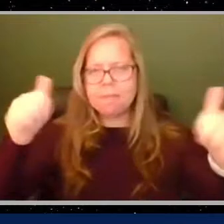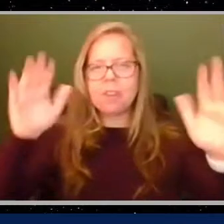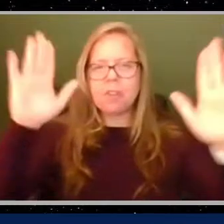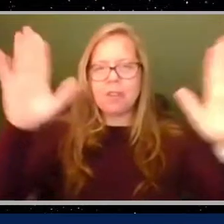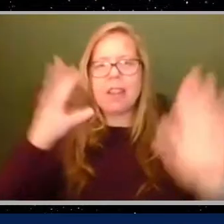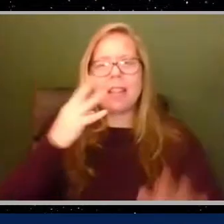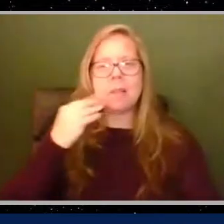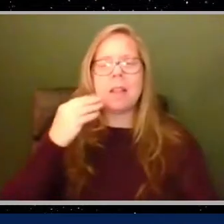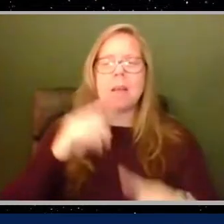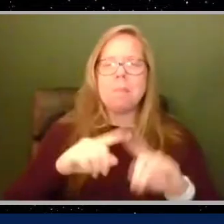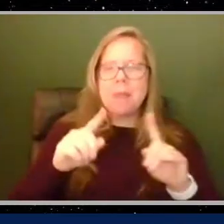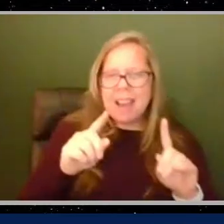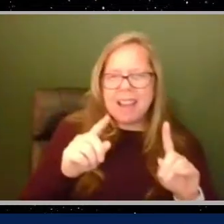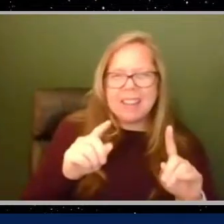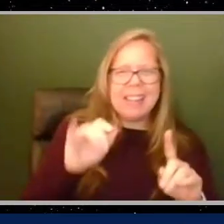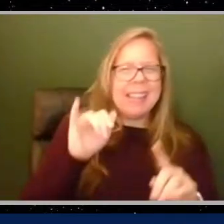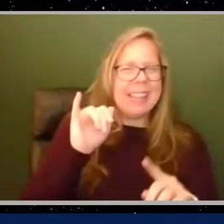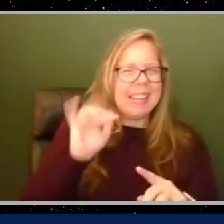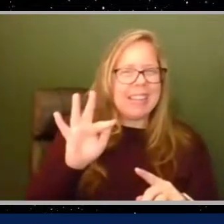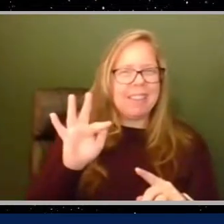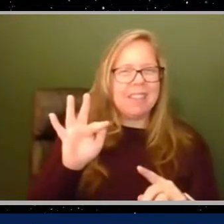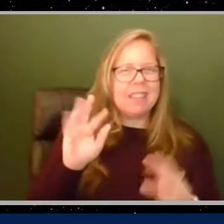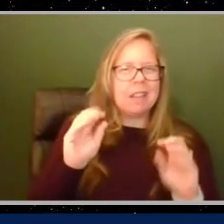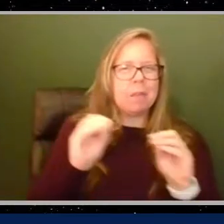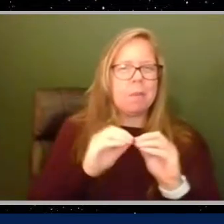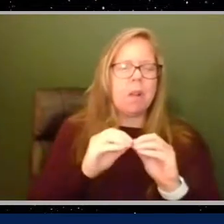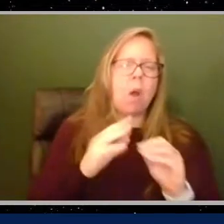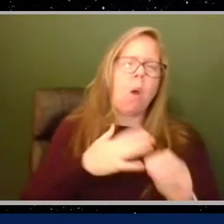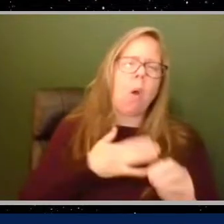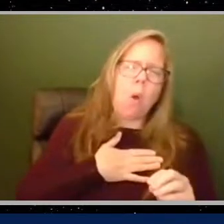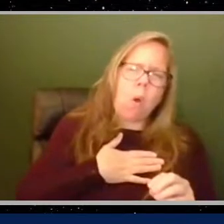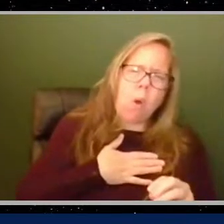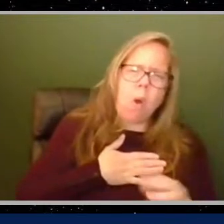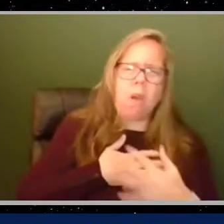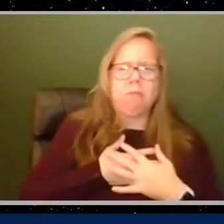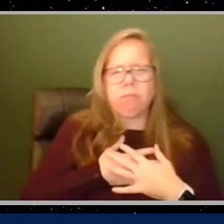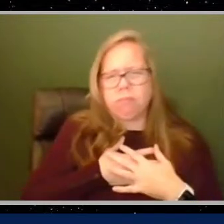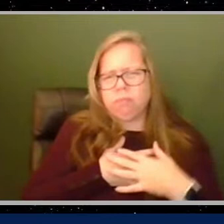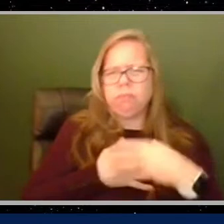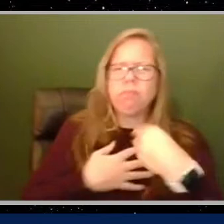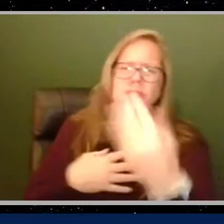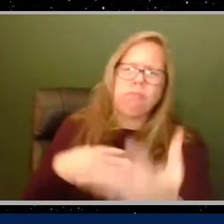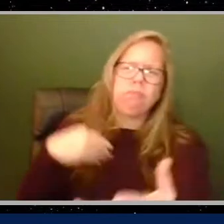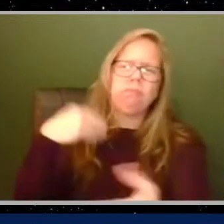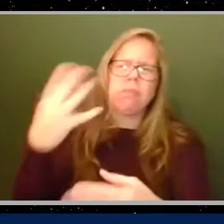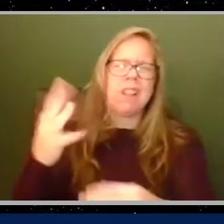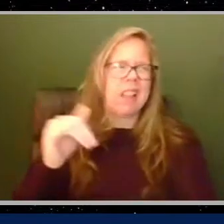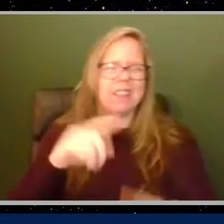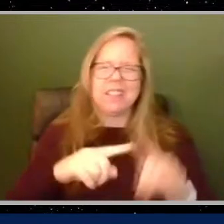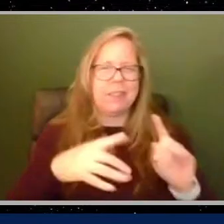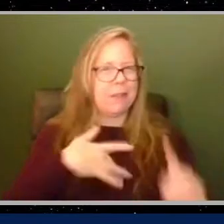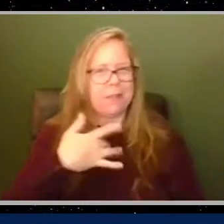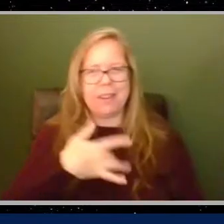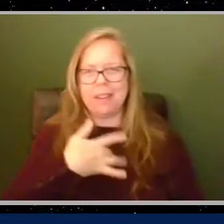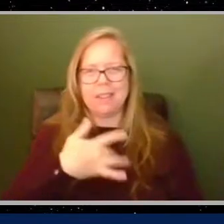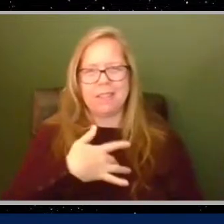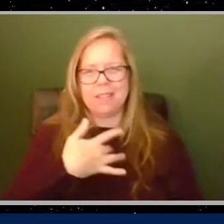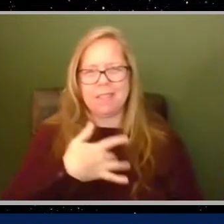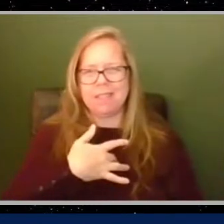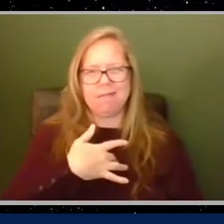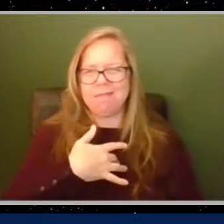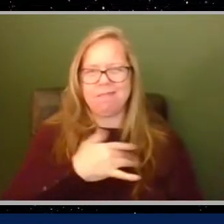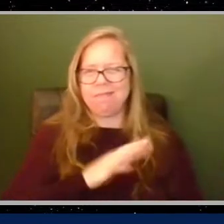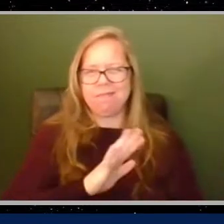if it's kind of, as a charitable kind of thing, then it has a different vibe. Right. So that's something I would